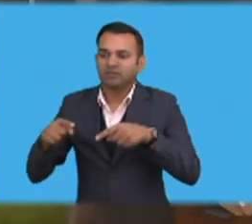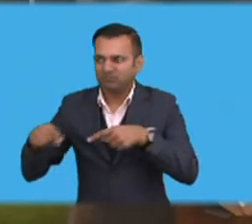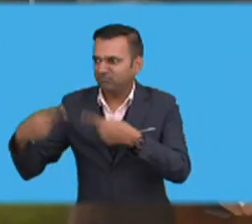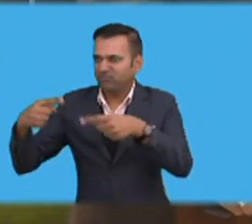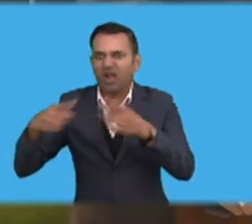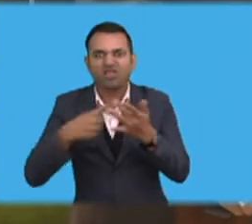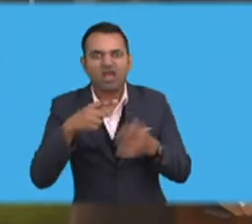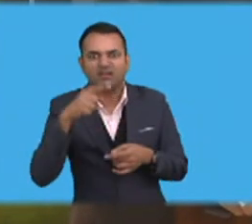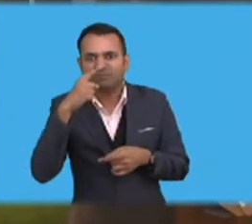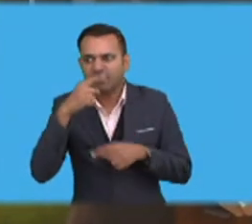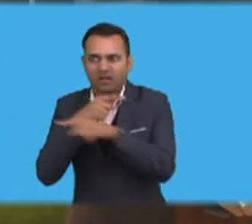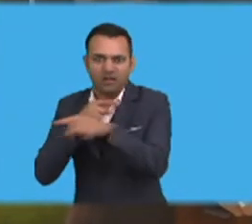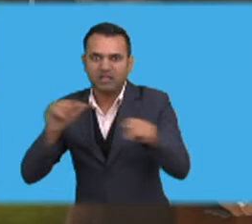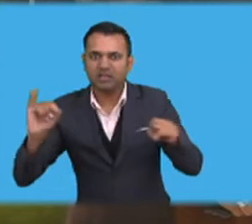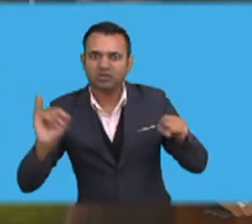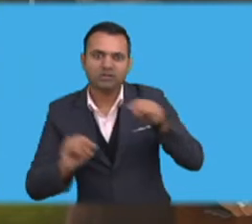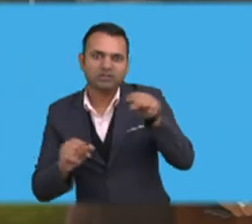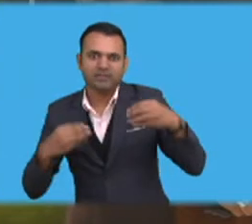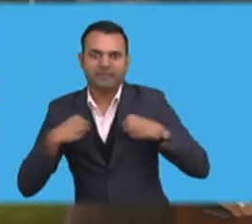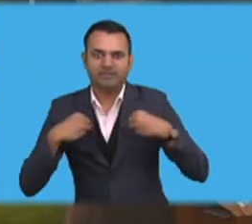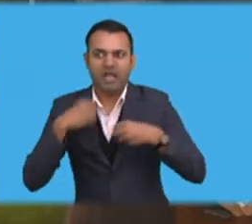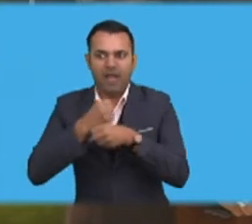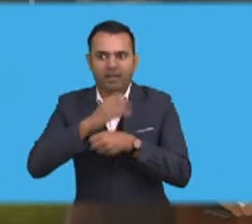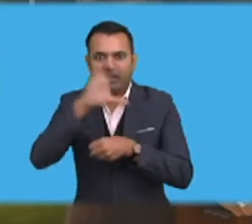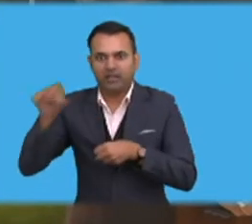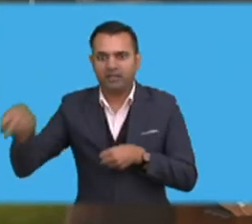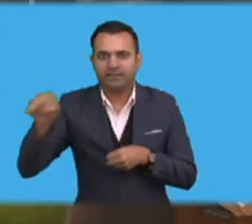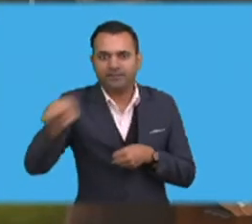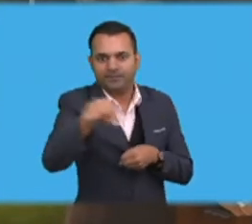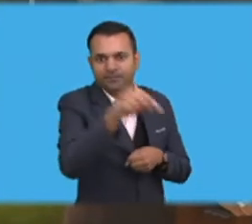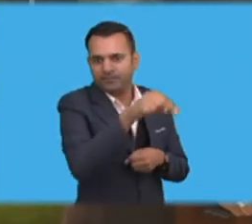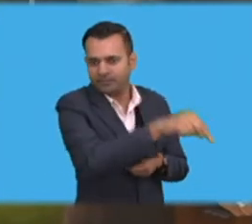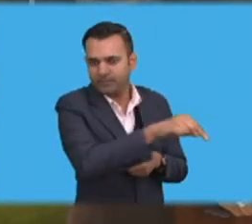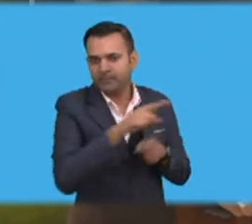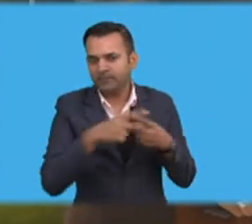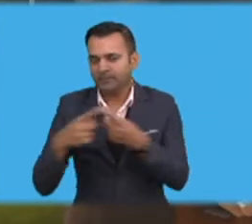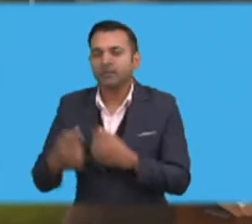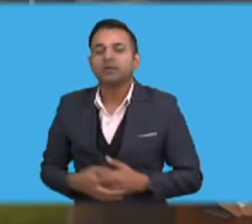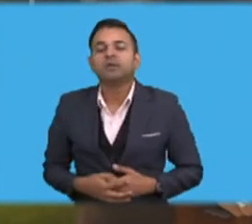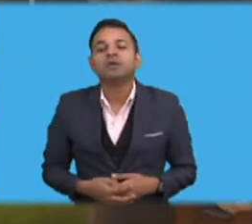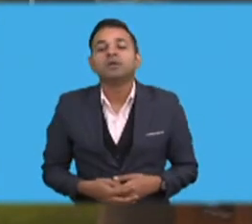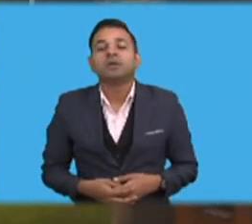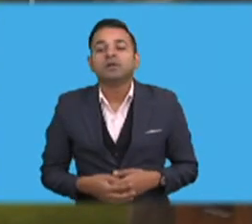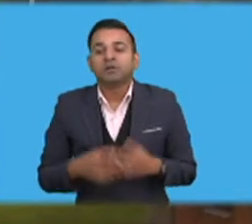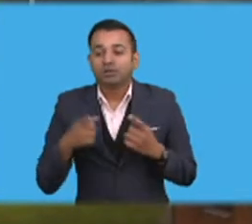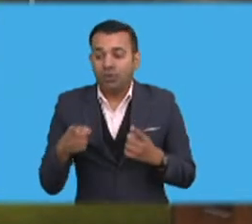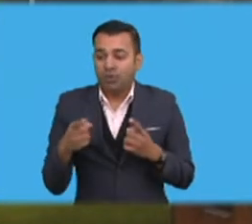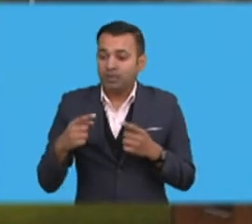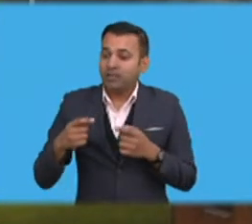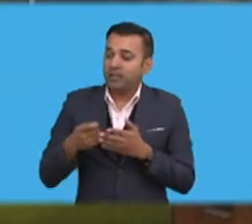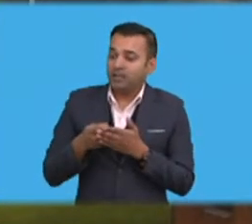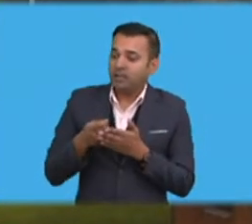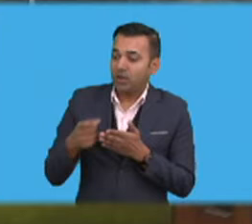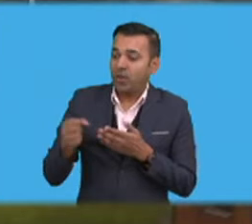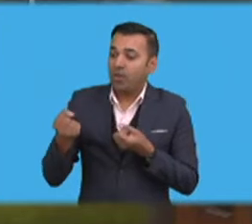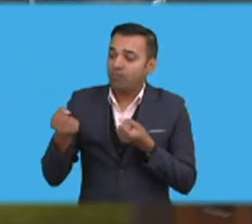companies. On the contrary, when the motor vehicle owner what the motor vehicle owner pays is a motor vehicle accident levy fixed by